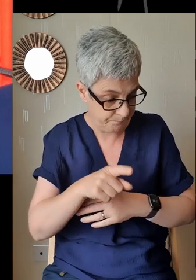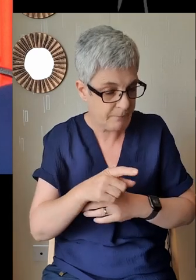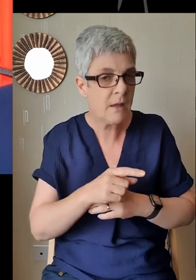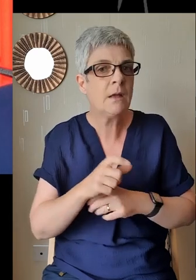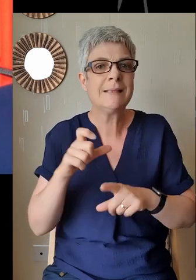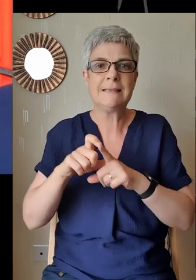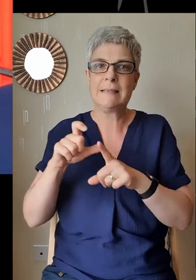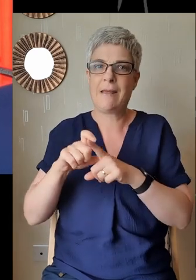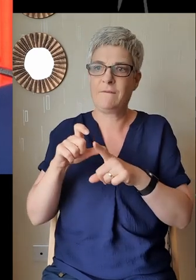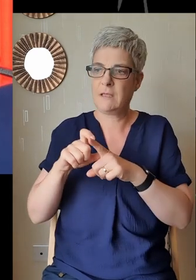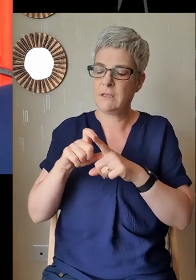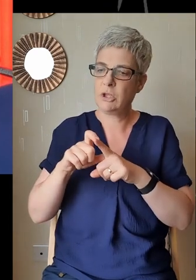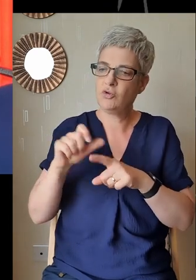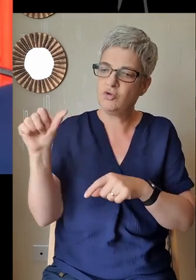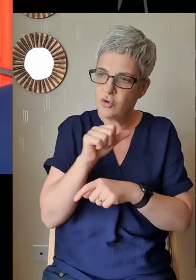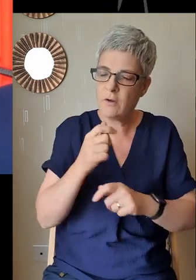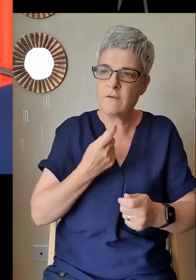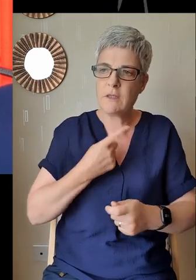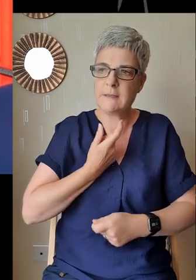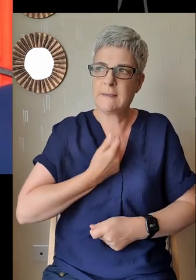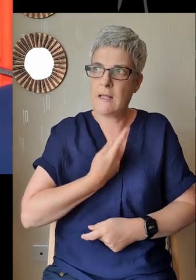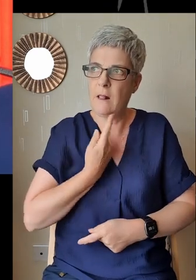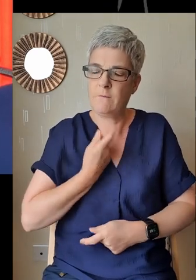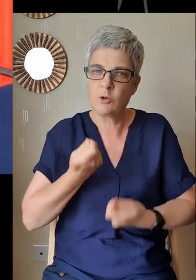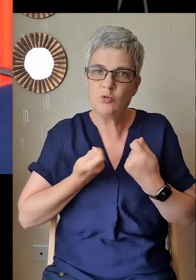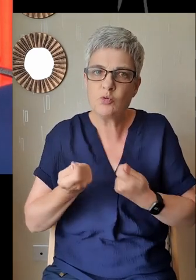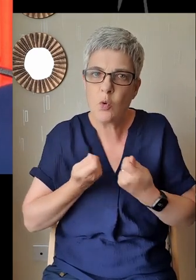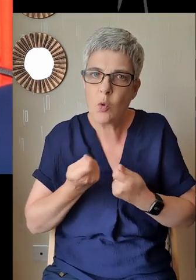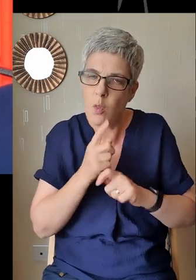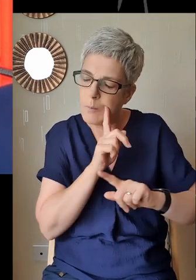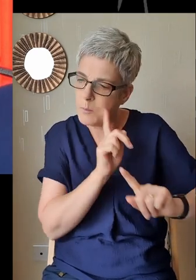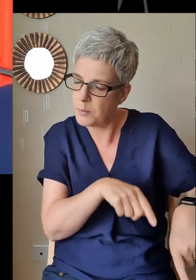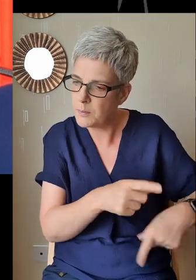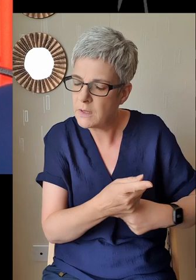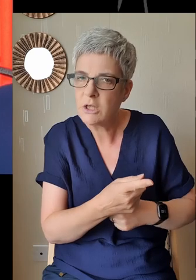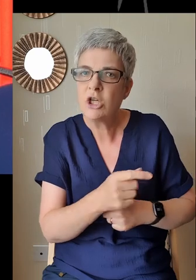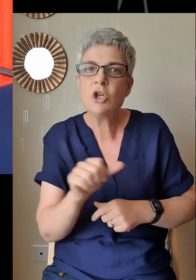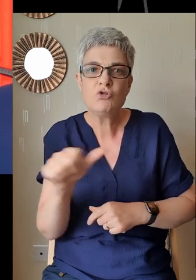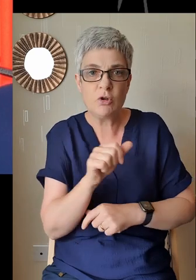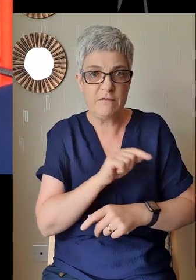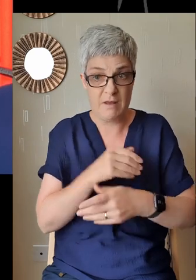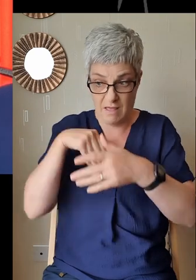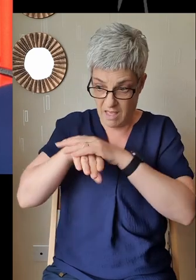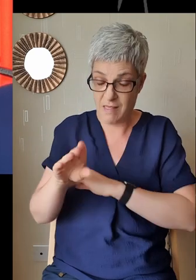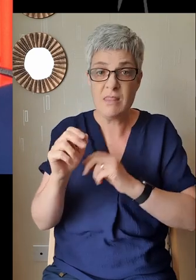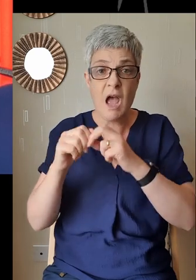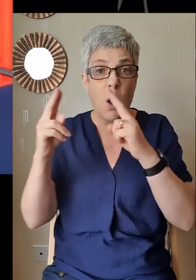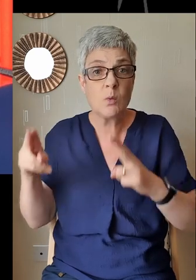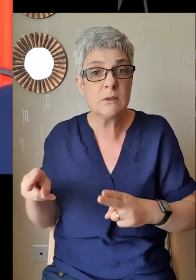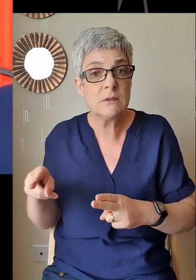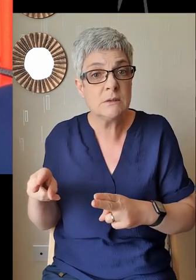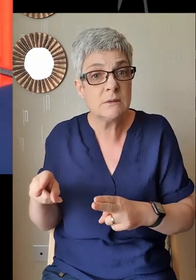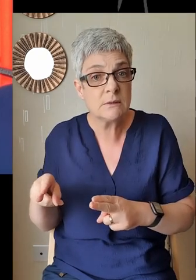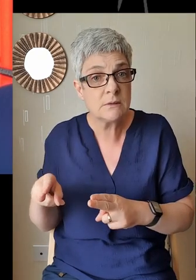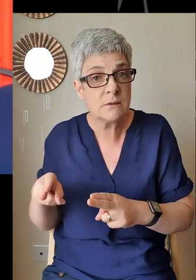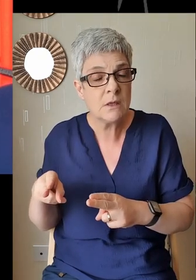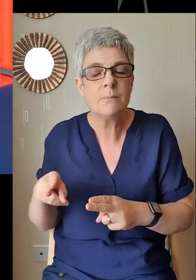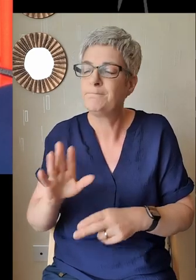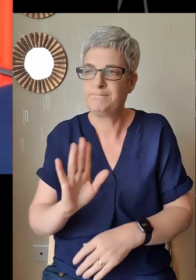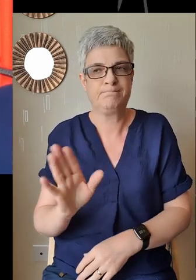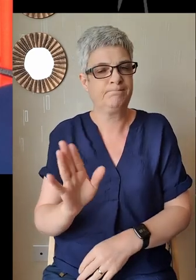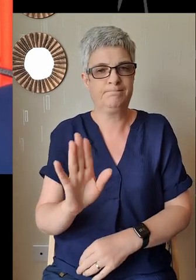David should have had self-control. David should have gone back inside the house. But